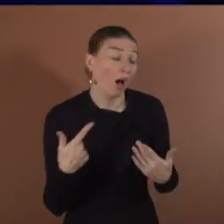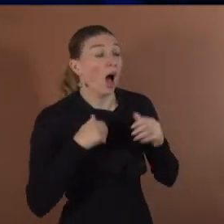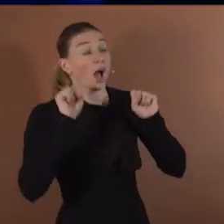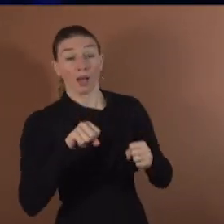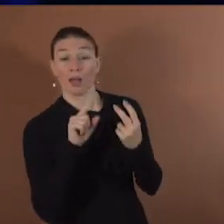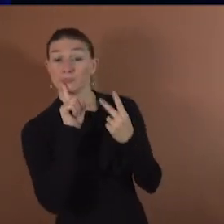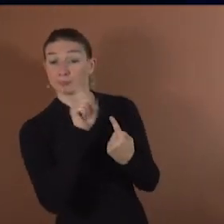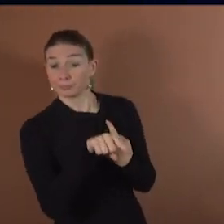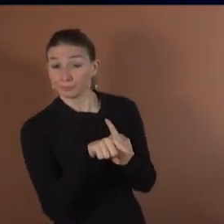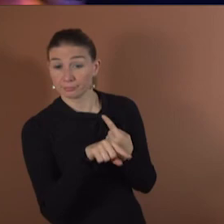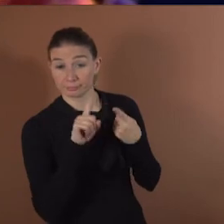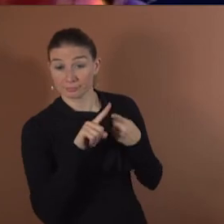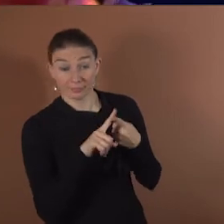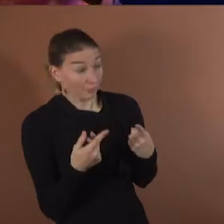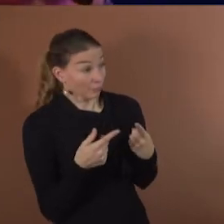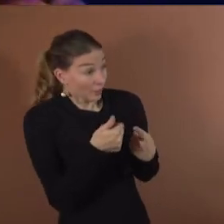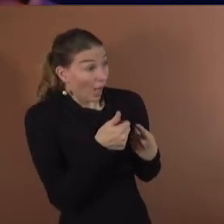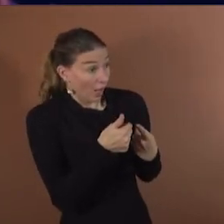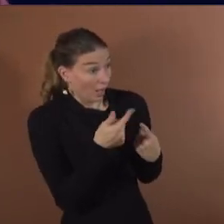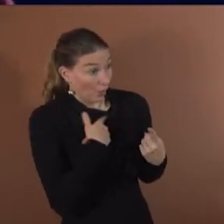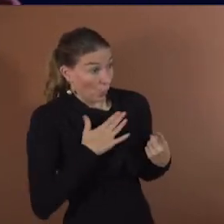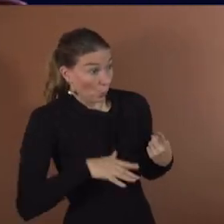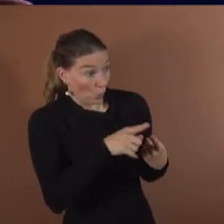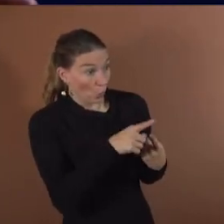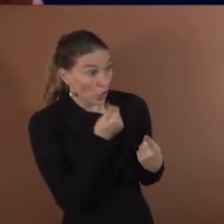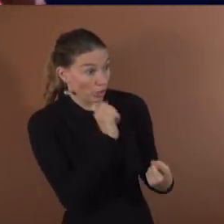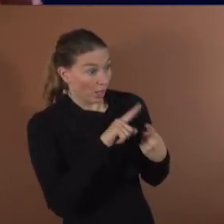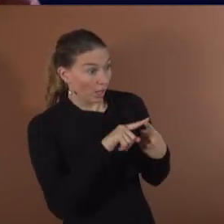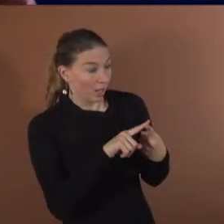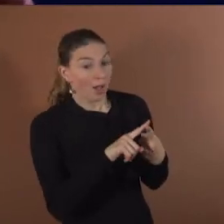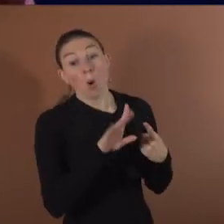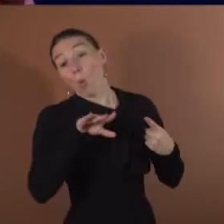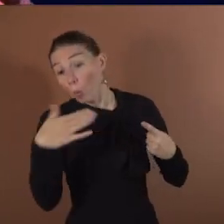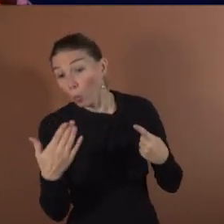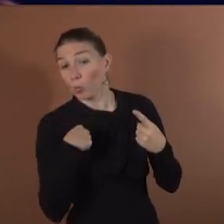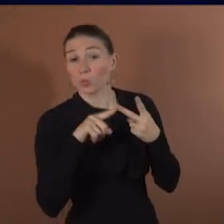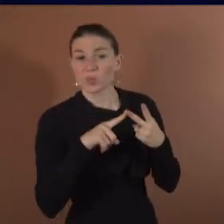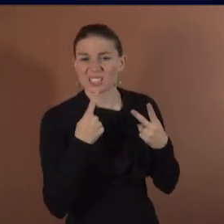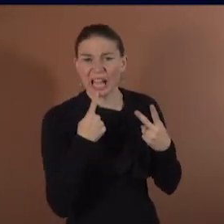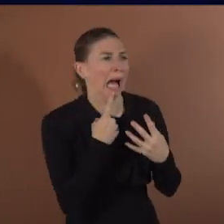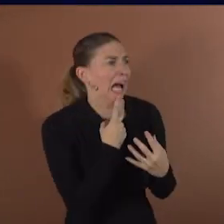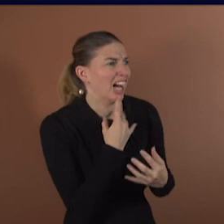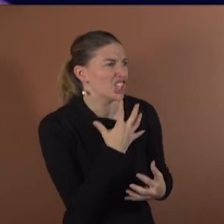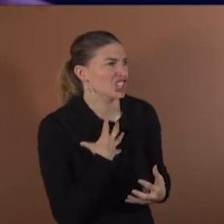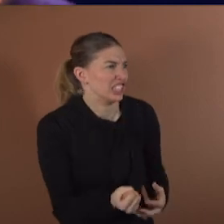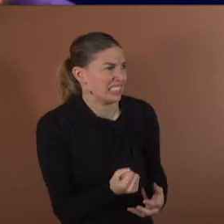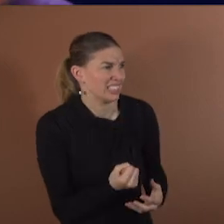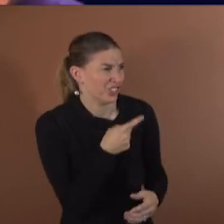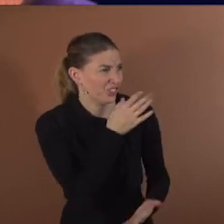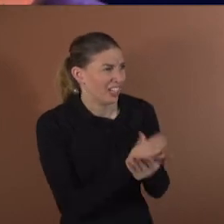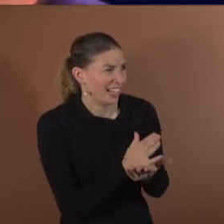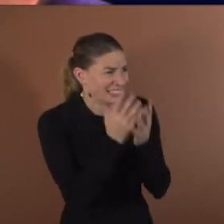difficult. That's kind of why I want to try. And you can also do the other thing I sometimes do, which is say, oh, shit, you're right. It's